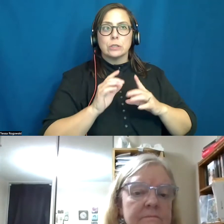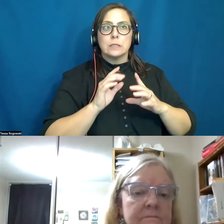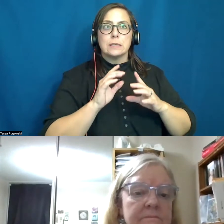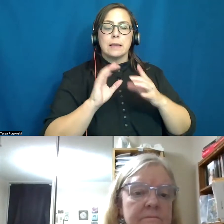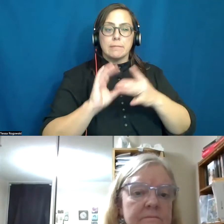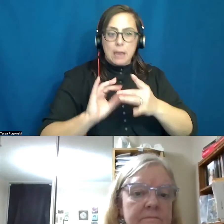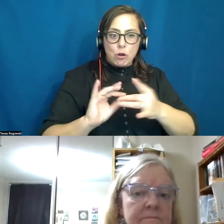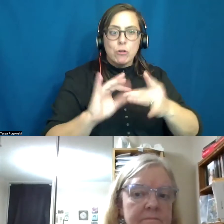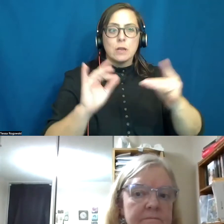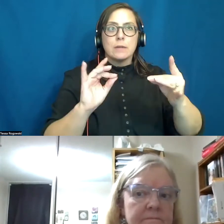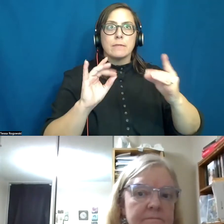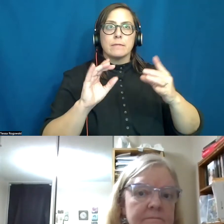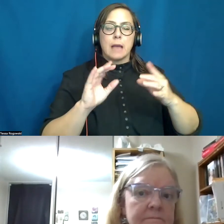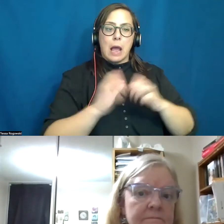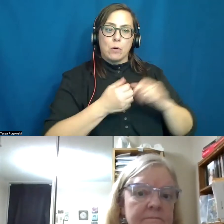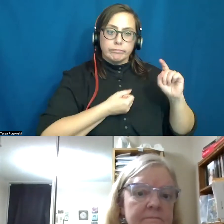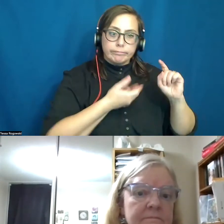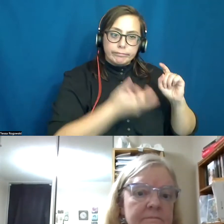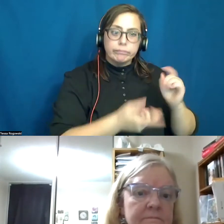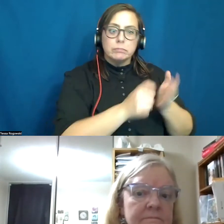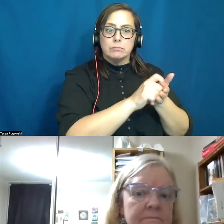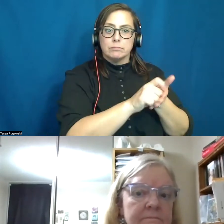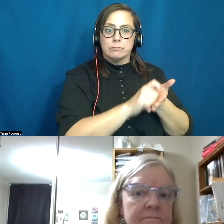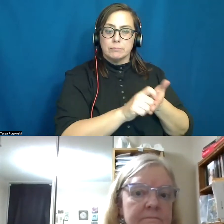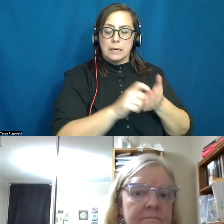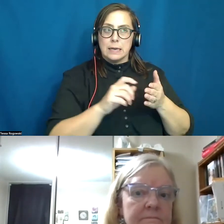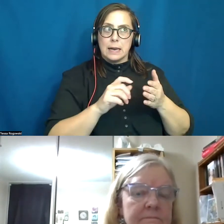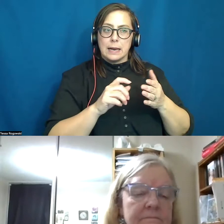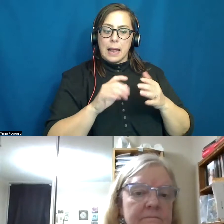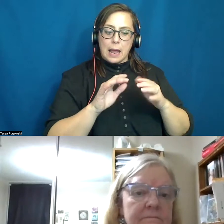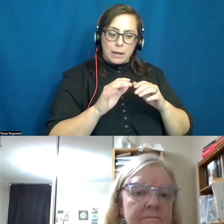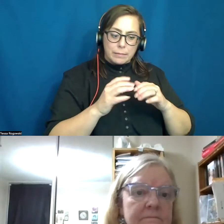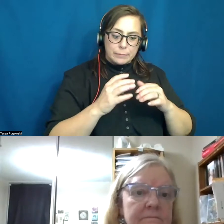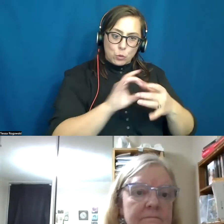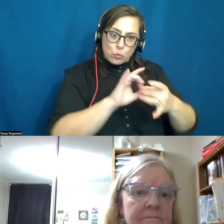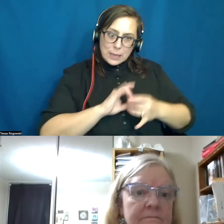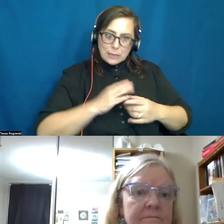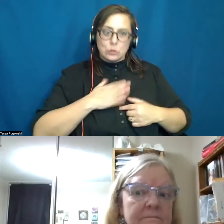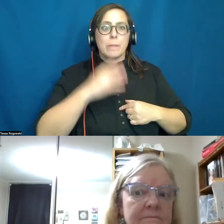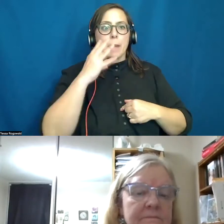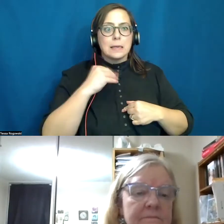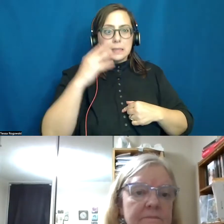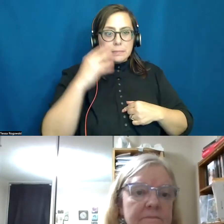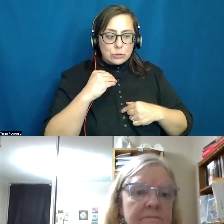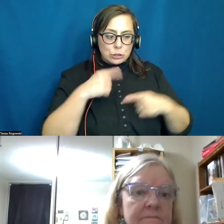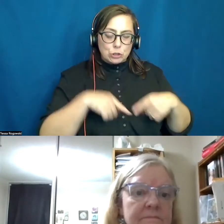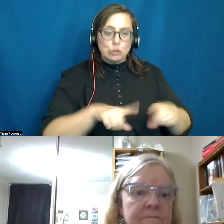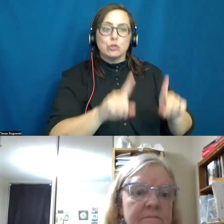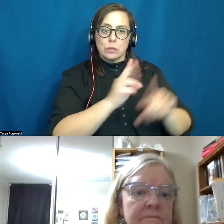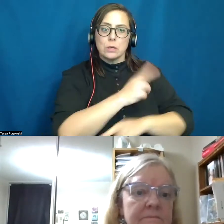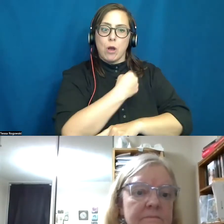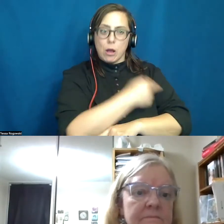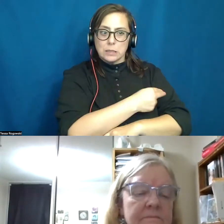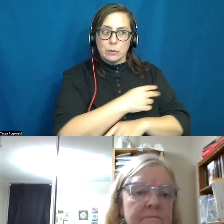narrative to my experiences, especially in the psych ward, where they're not like